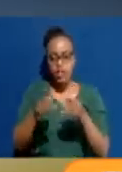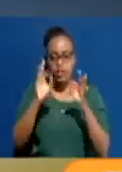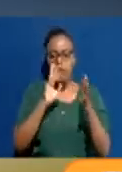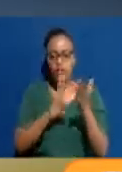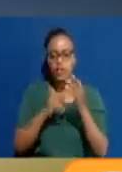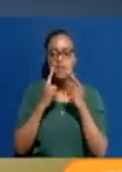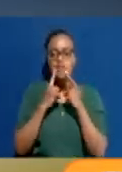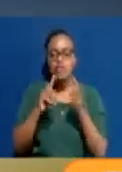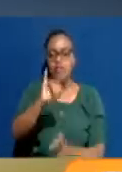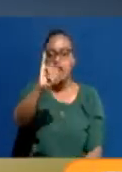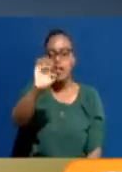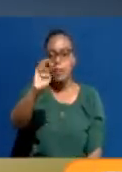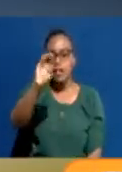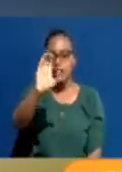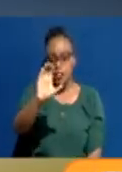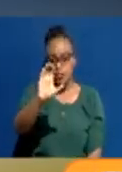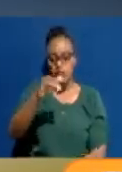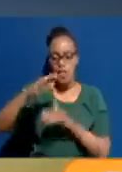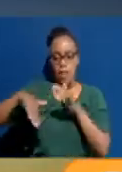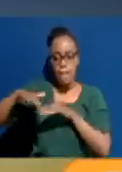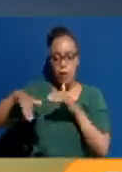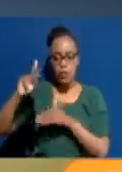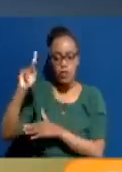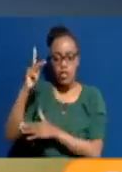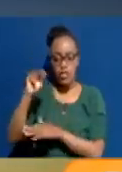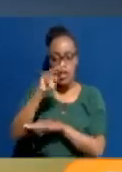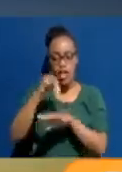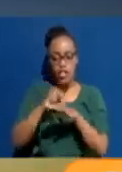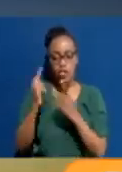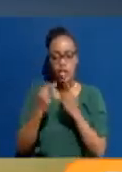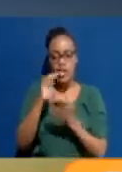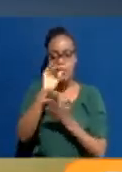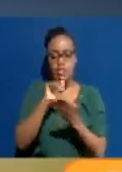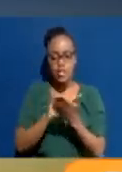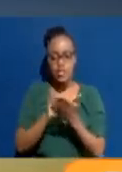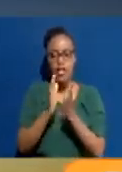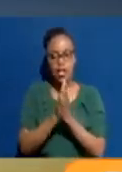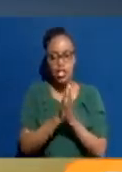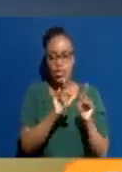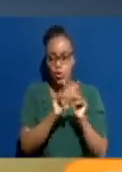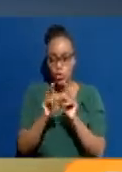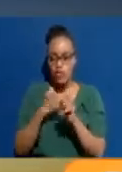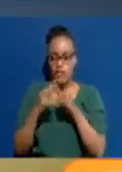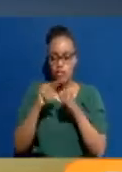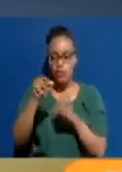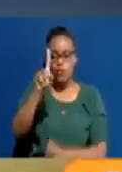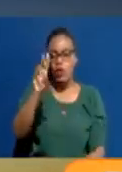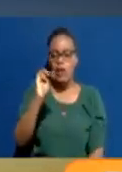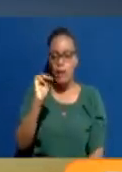results declared by IEBC at the Bomas of Kenya National Tallying Center that gave Ruto a 7.1